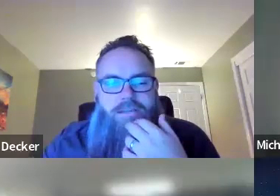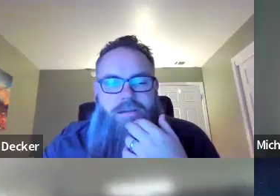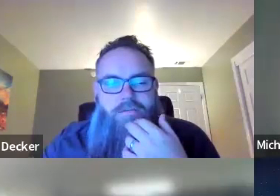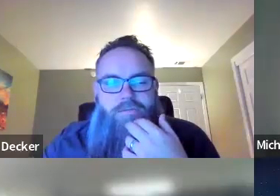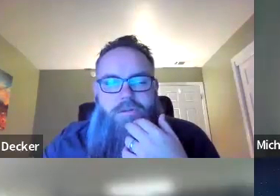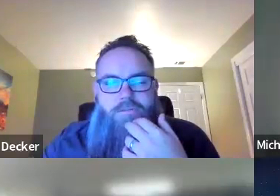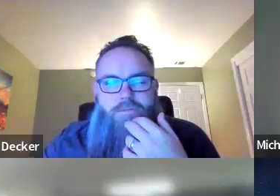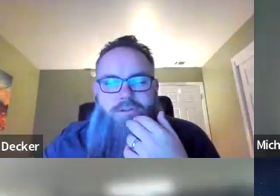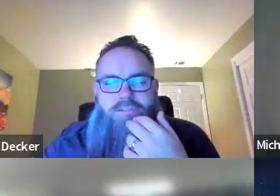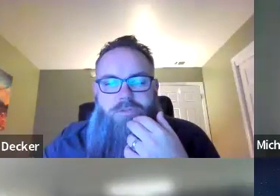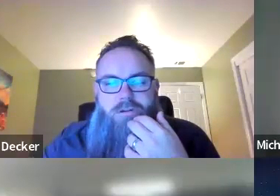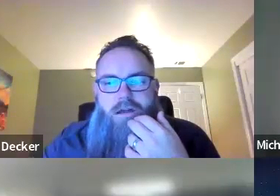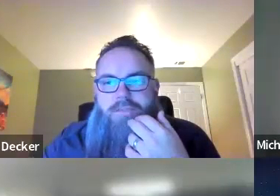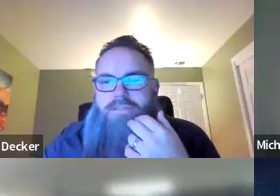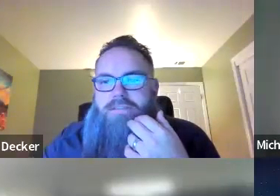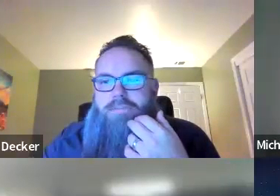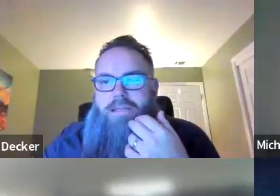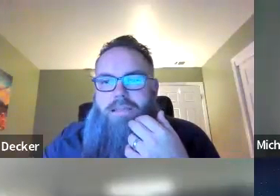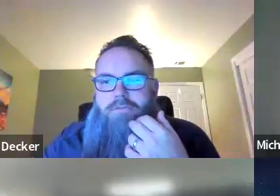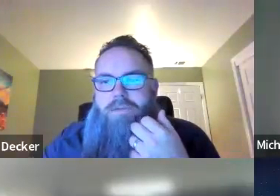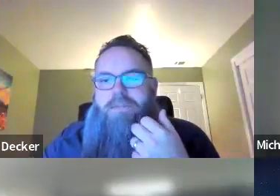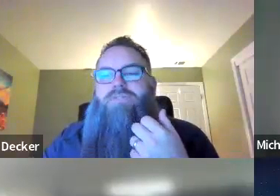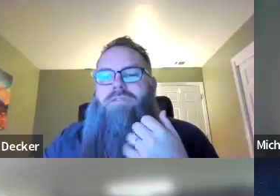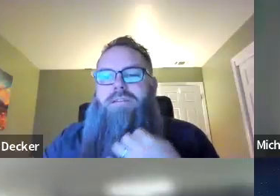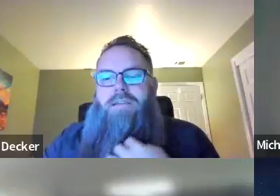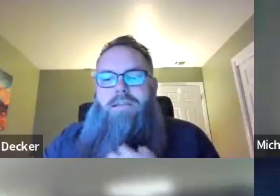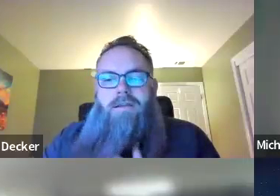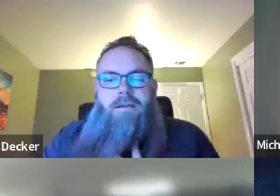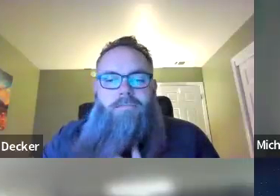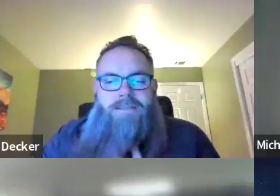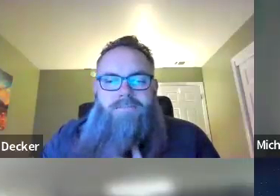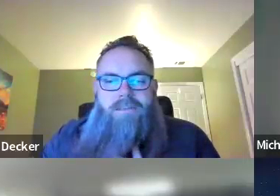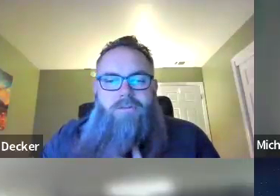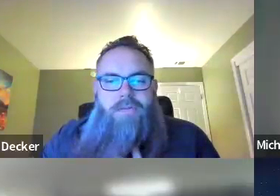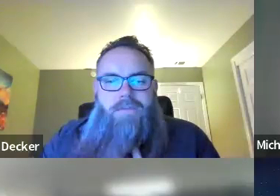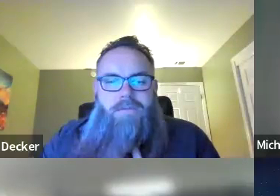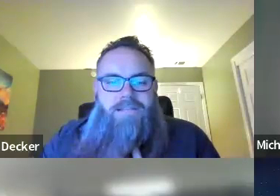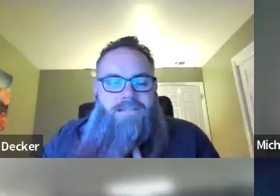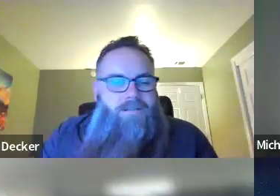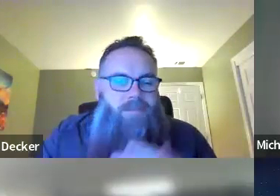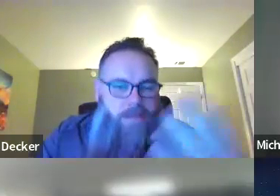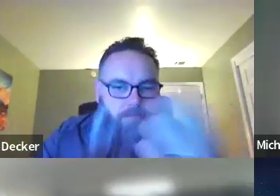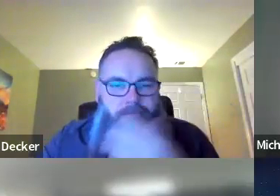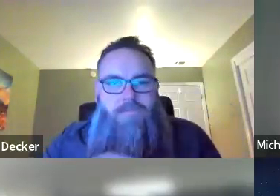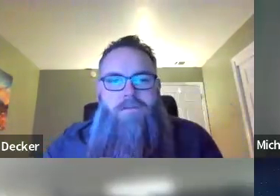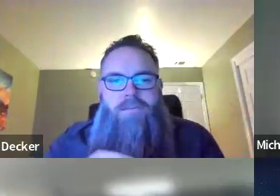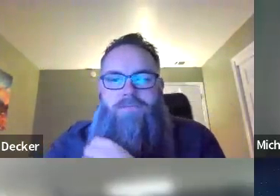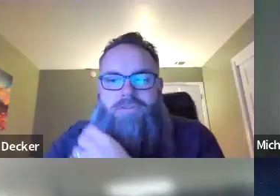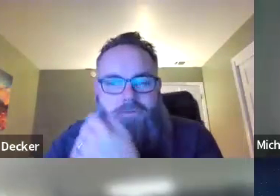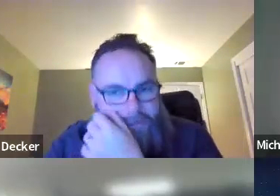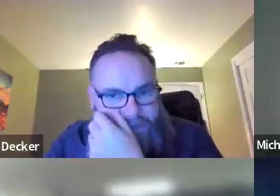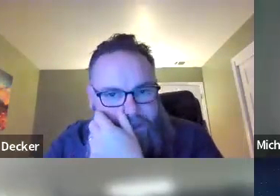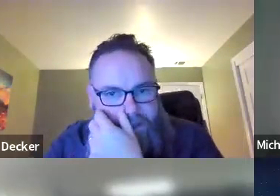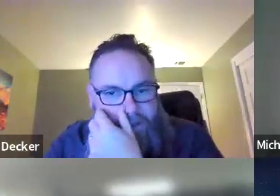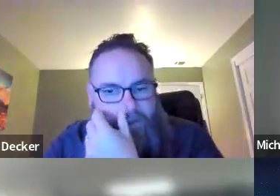wanted to get a feel for folks whether or not this is something that they would be interested in, possibly, or would they feel like this is something that Kibu